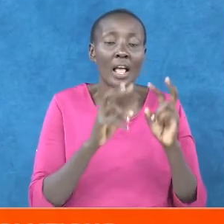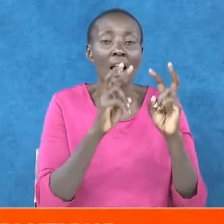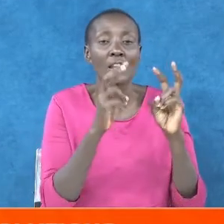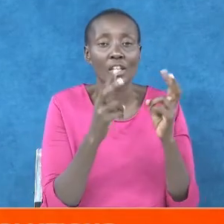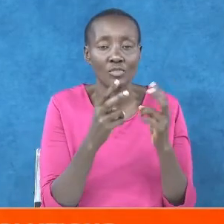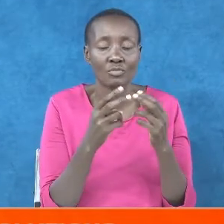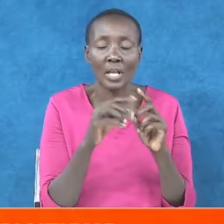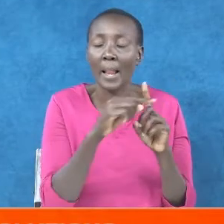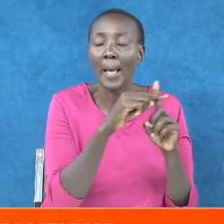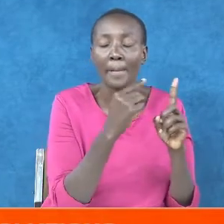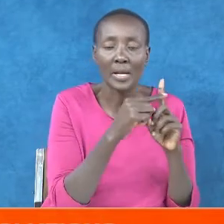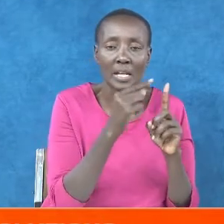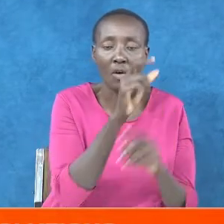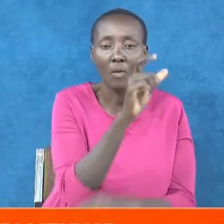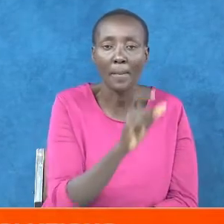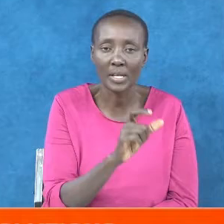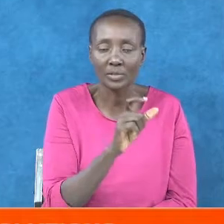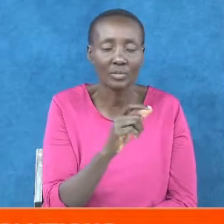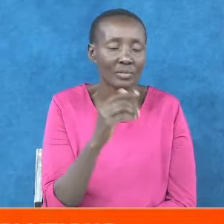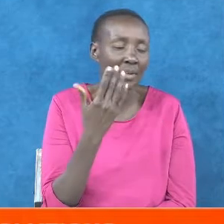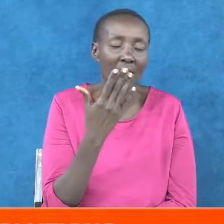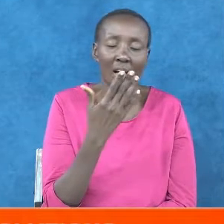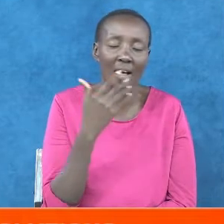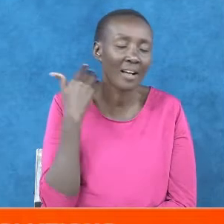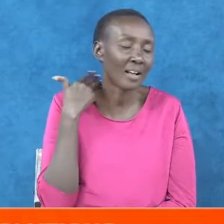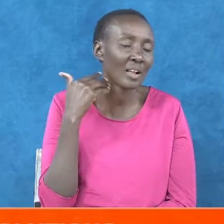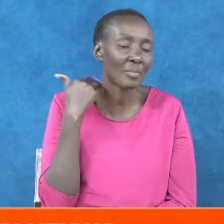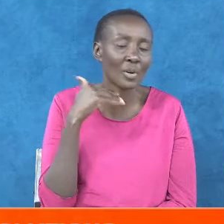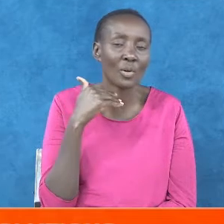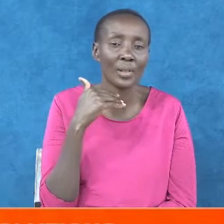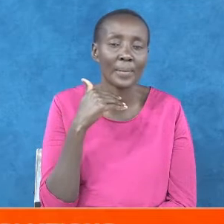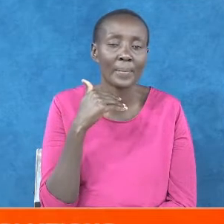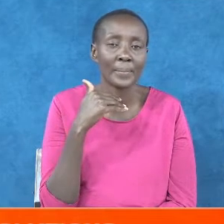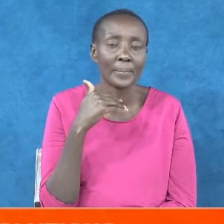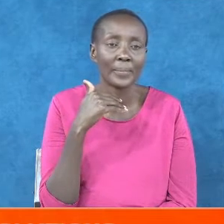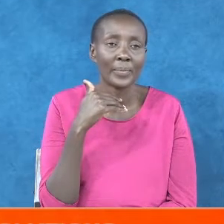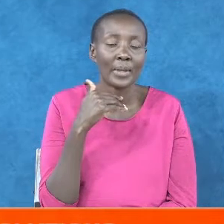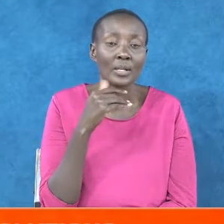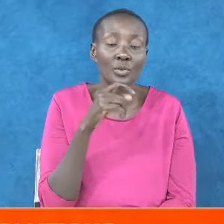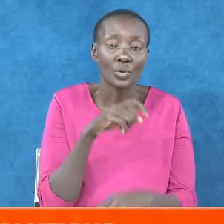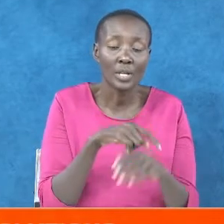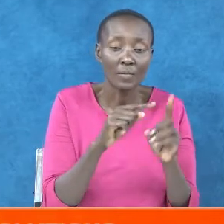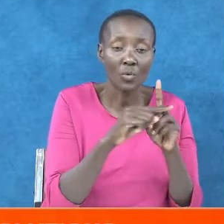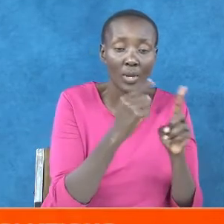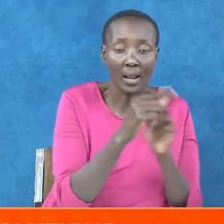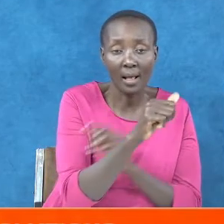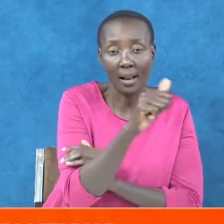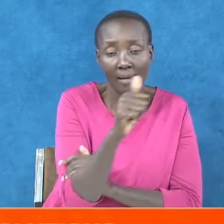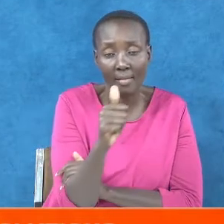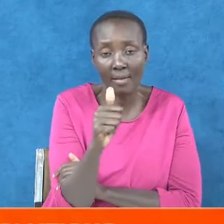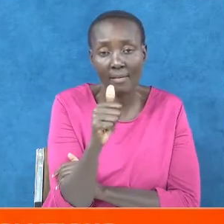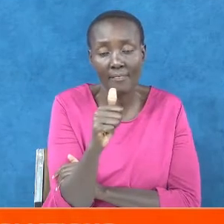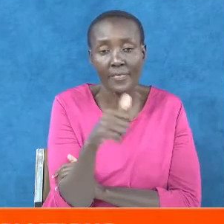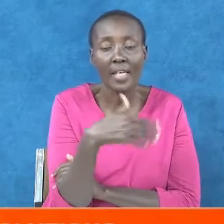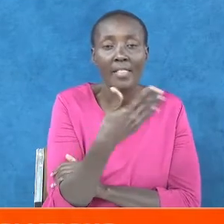a murder of a person is a capital offense. And when a person has murdered another person, the